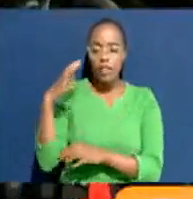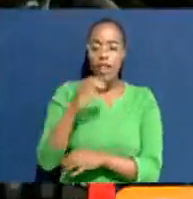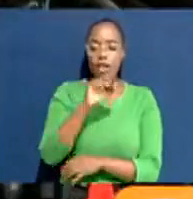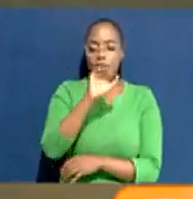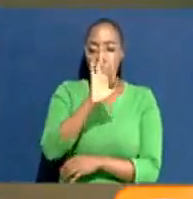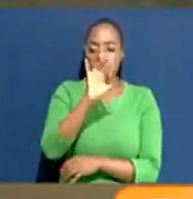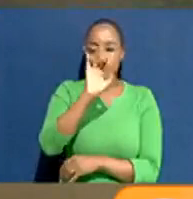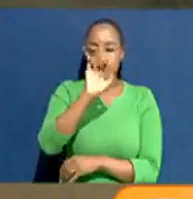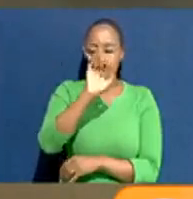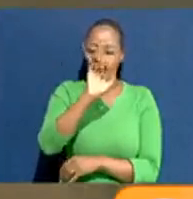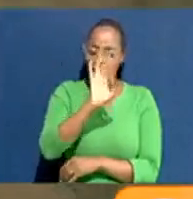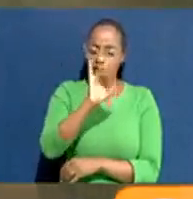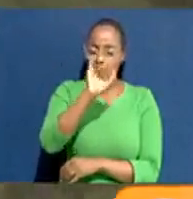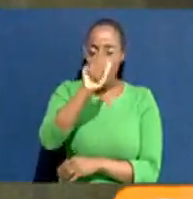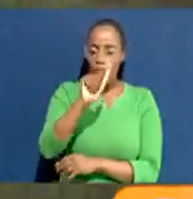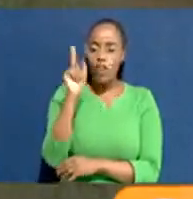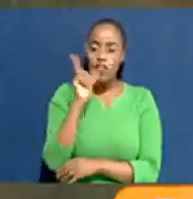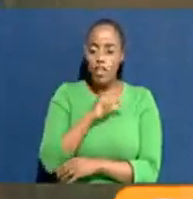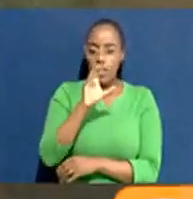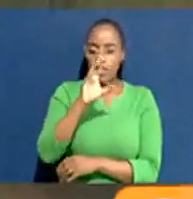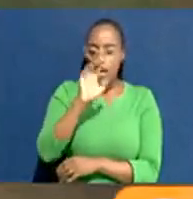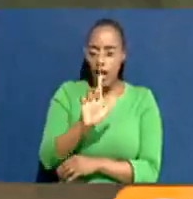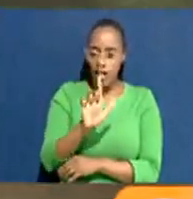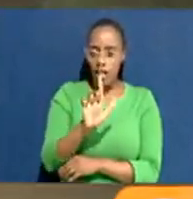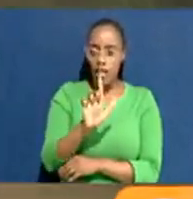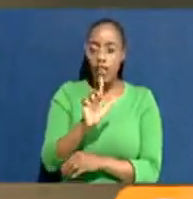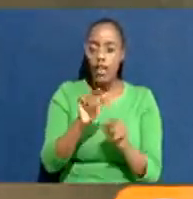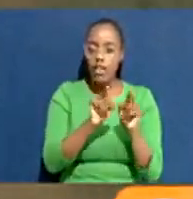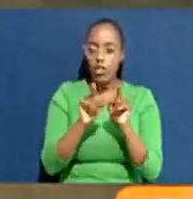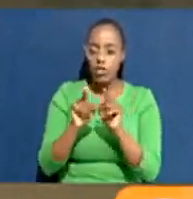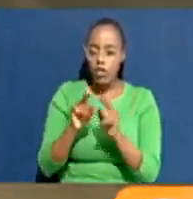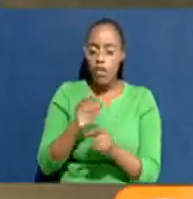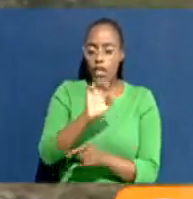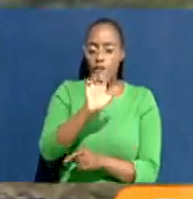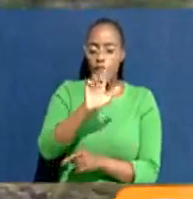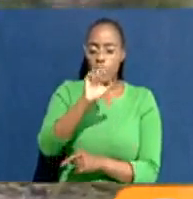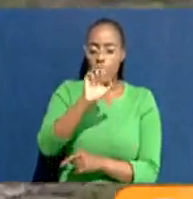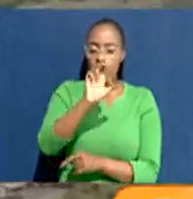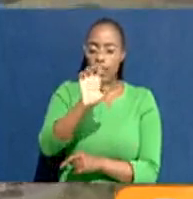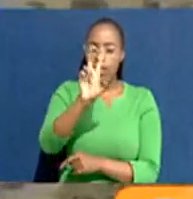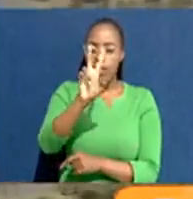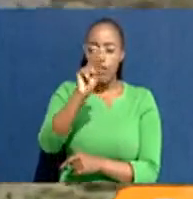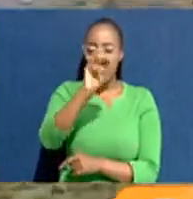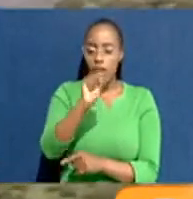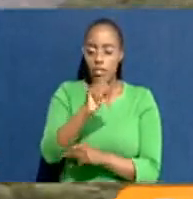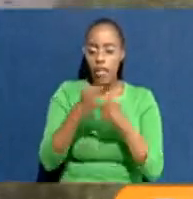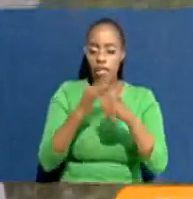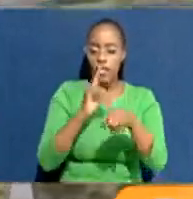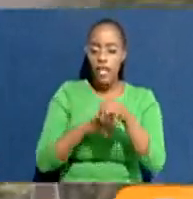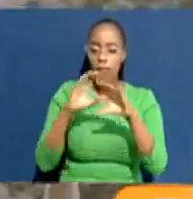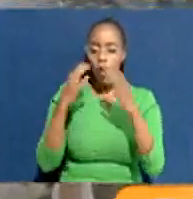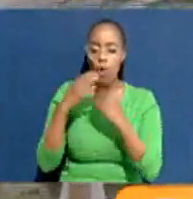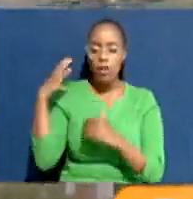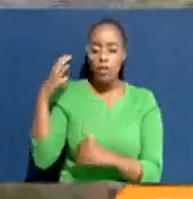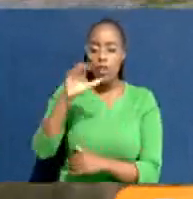World Rally Champion Finnish Carl Rovanperä, Briton Elfyn Evans, eight-time world champion